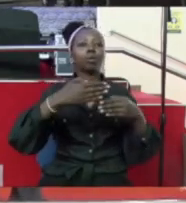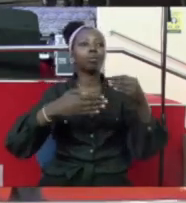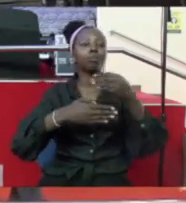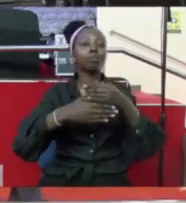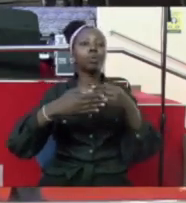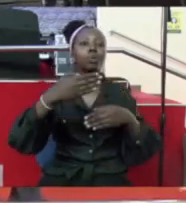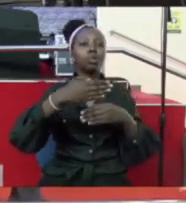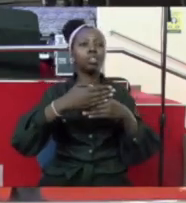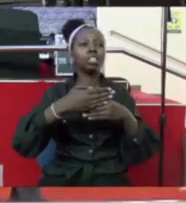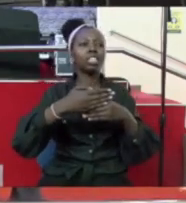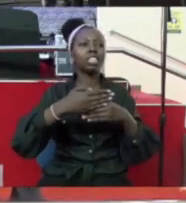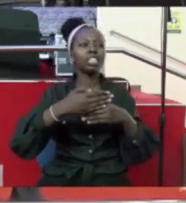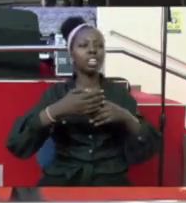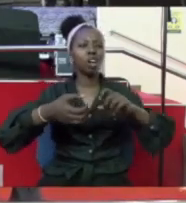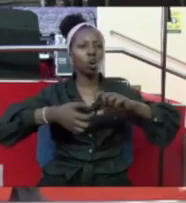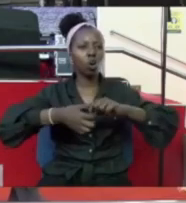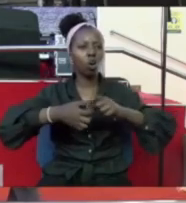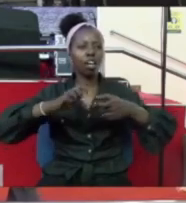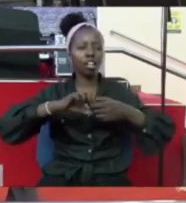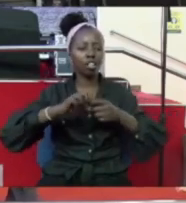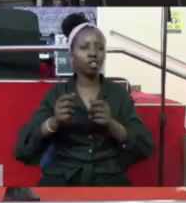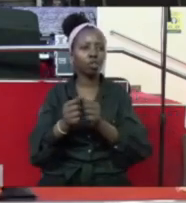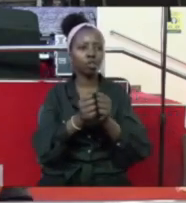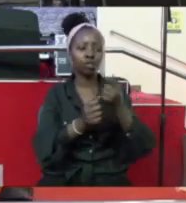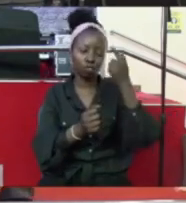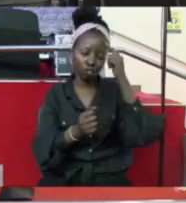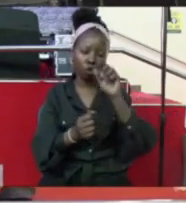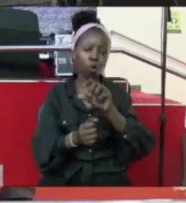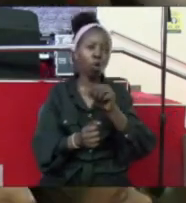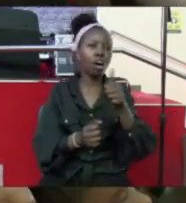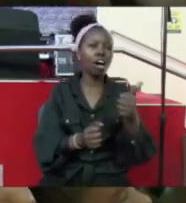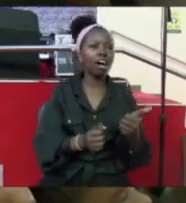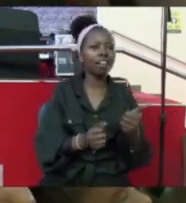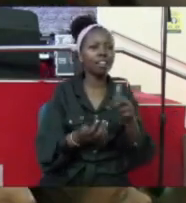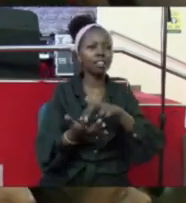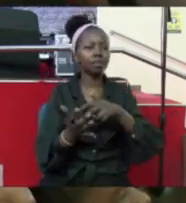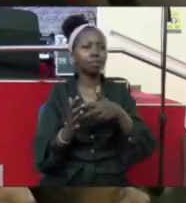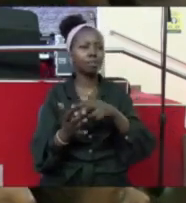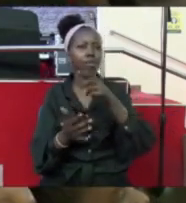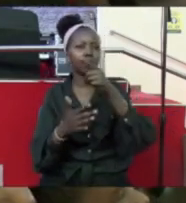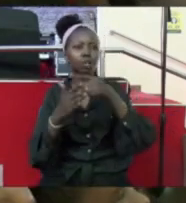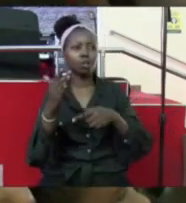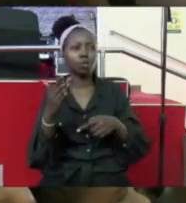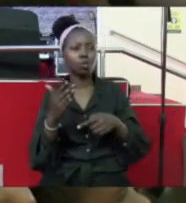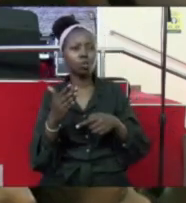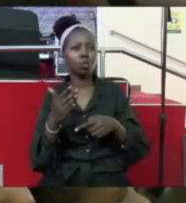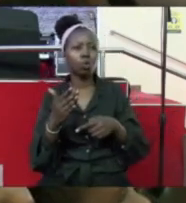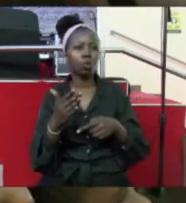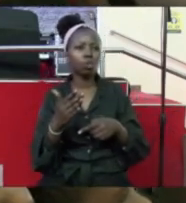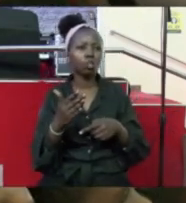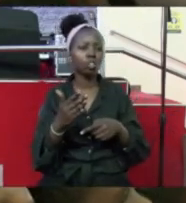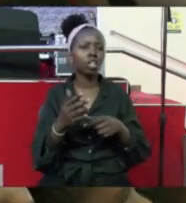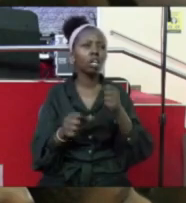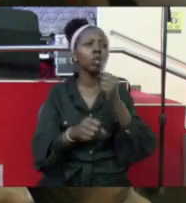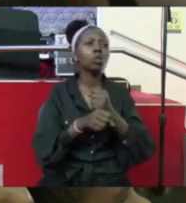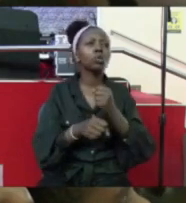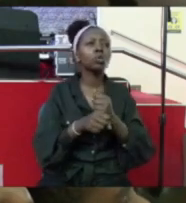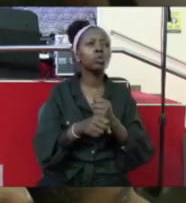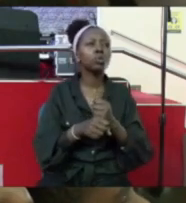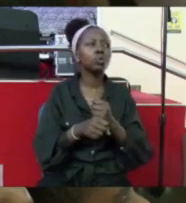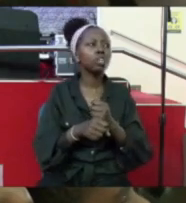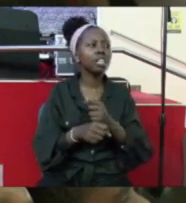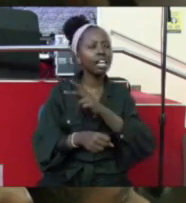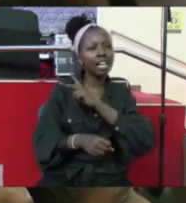others. Kuwa wajenzi wa daraja kwa wengine. So being bridge builders for others is doing acts of kindness to others.